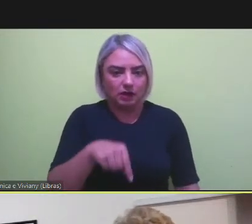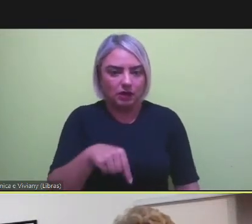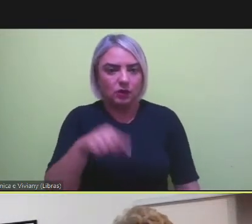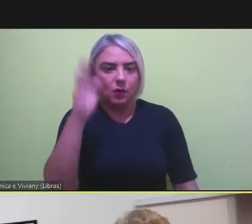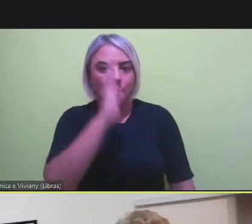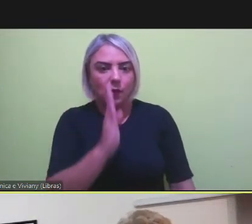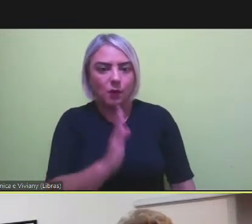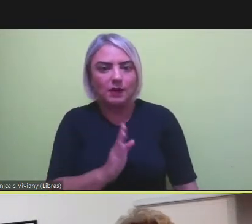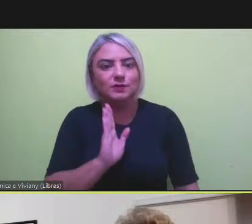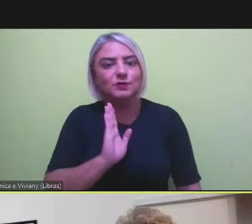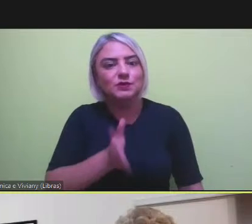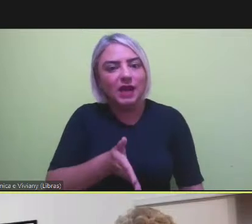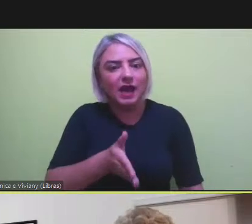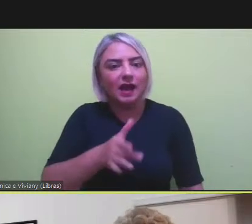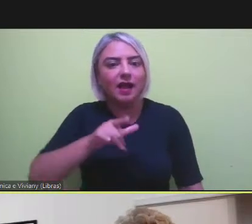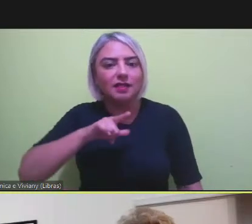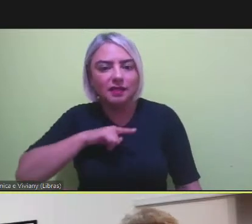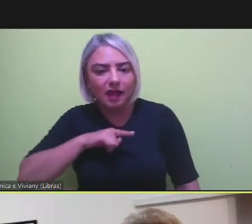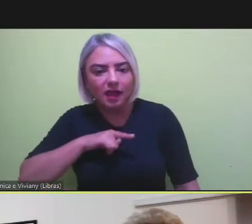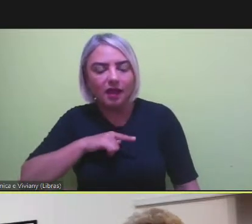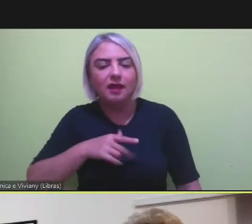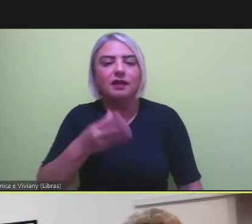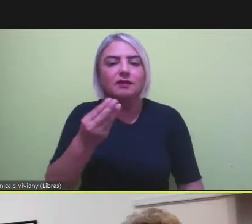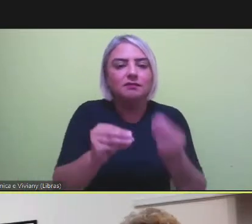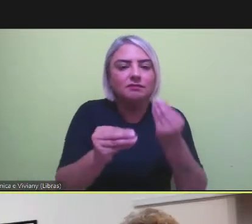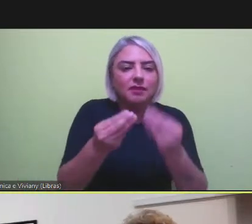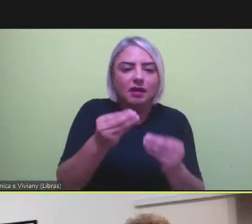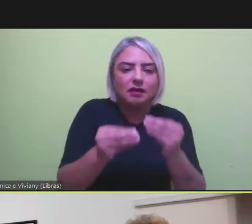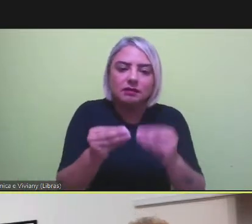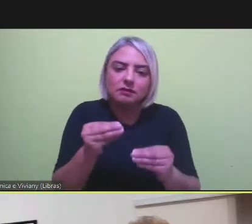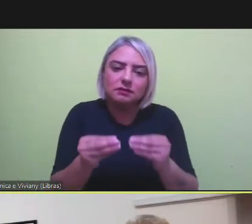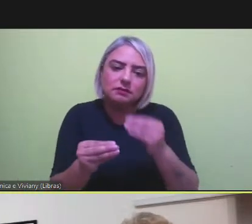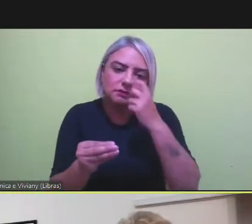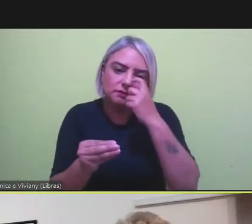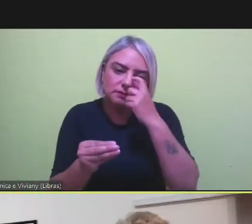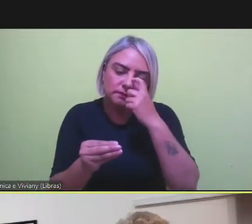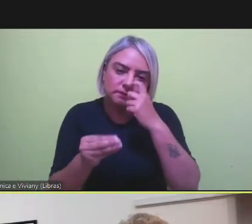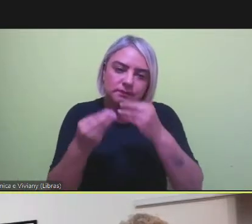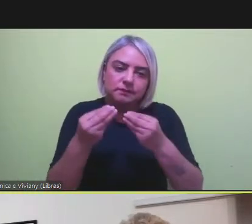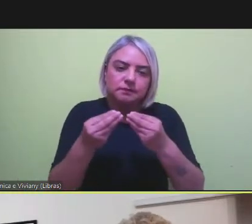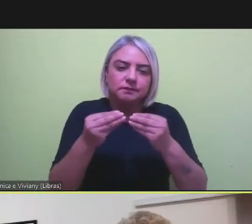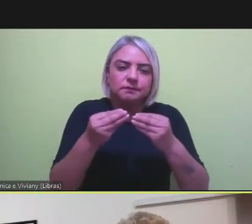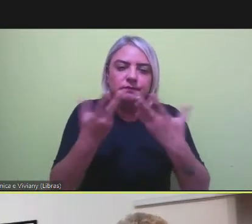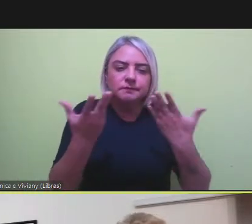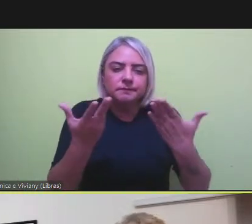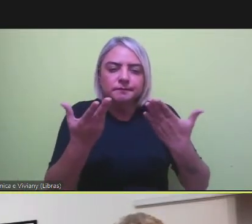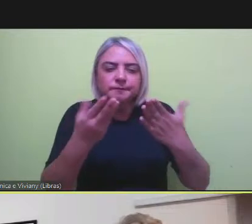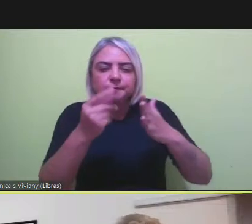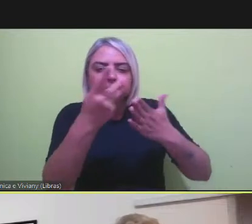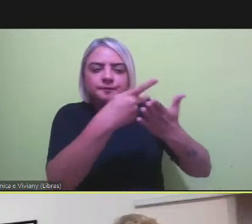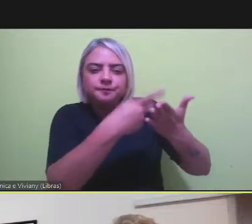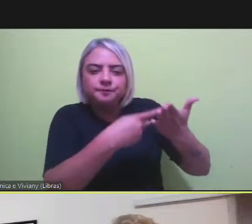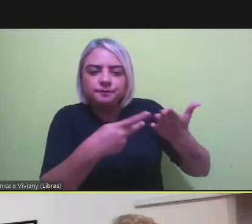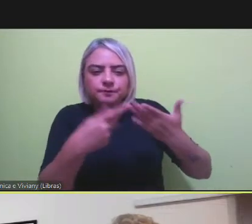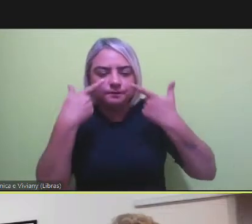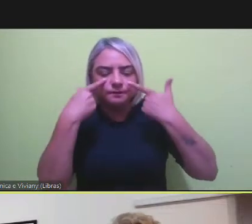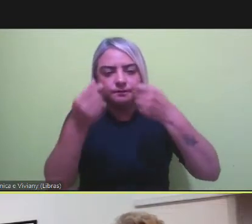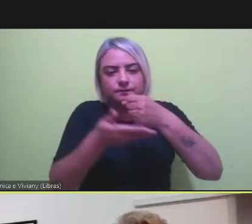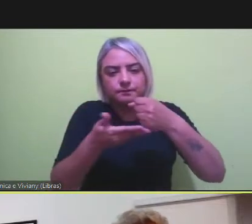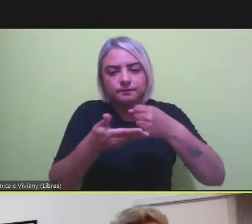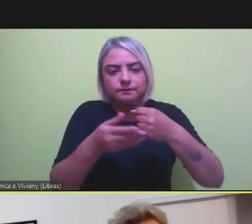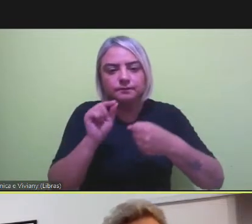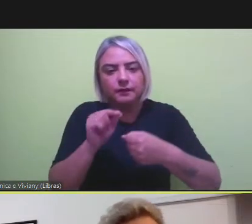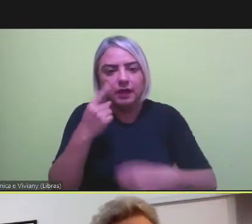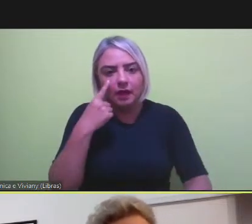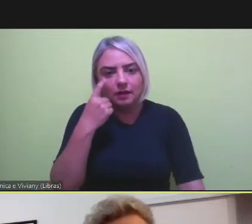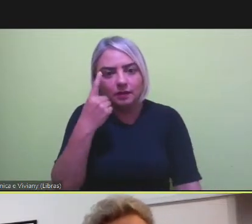we are saying Brazil because it has been implementing an architecture, a drawing of